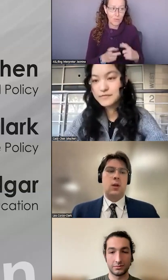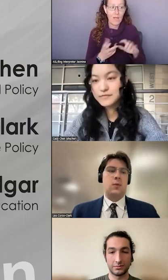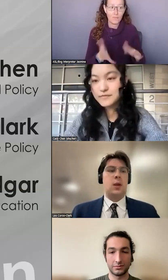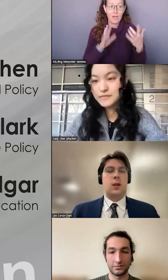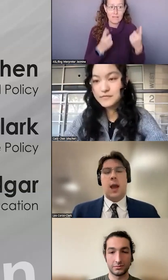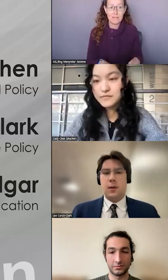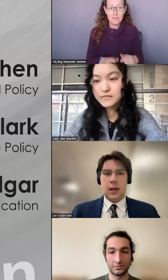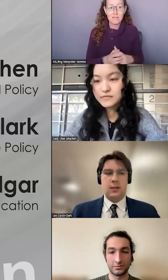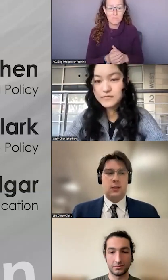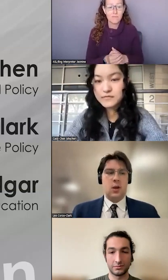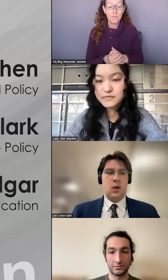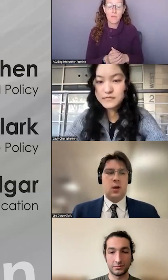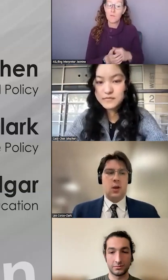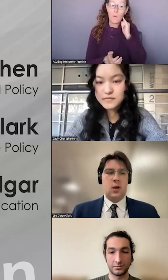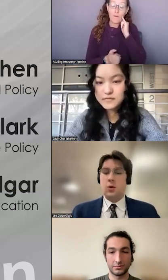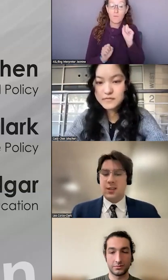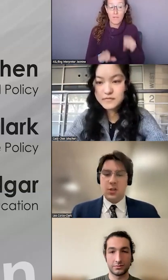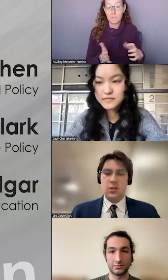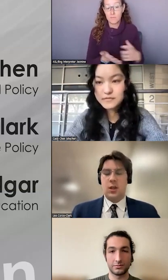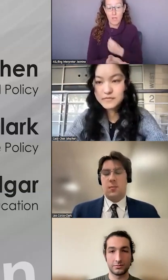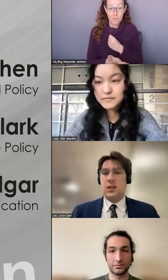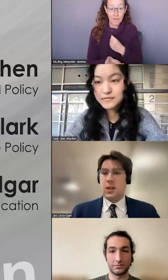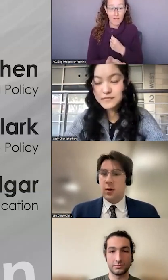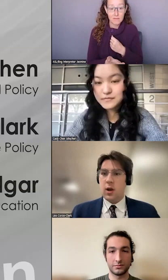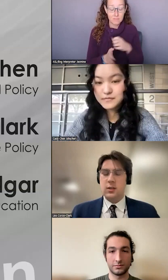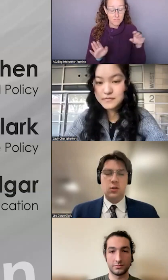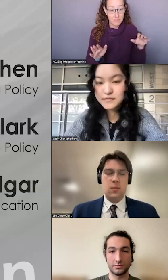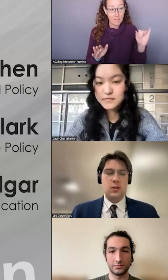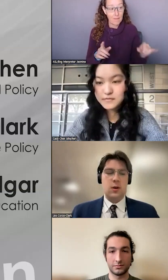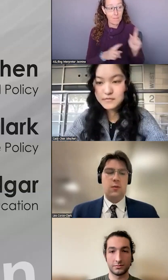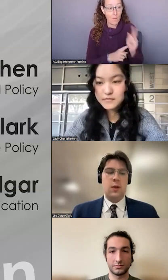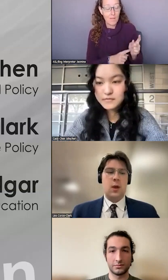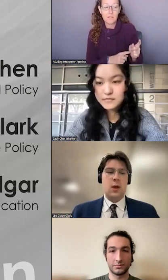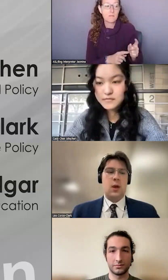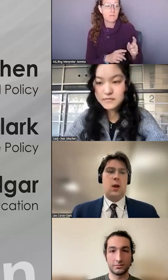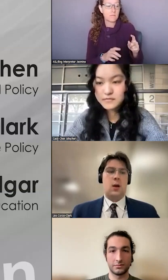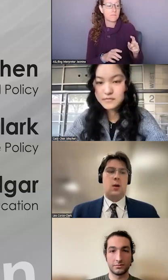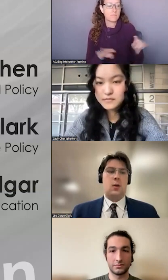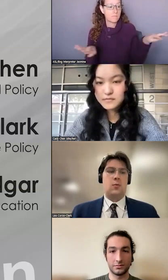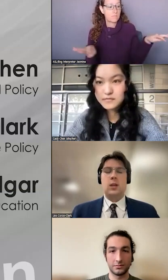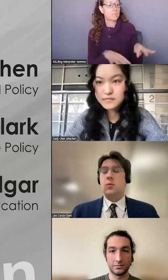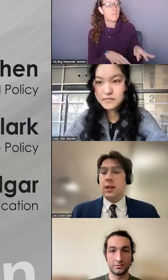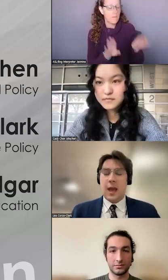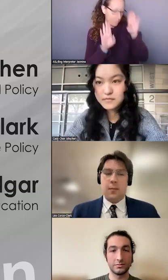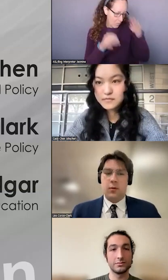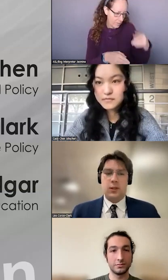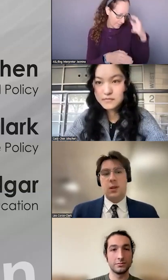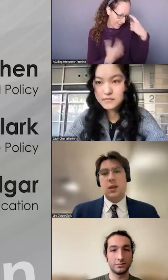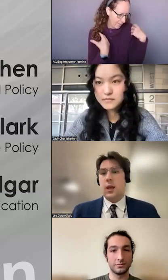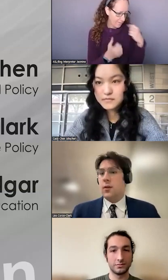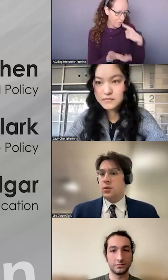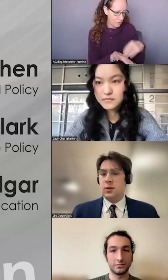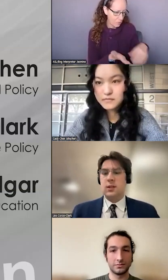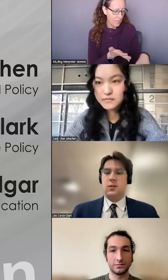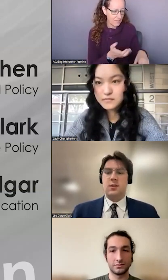so being able to capitalize on the new attention that the pandemic brought to student mental health really catapulted me